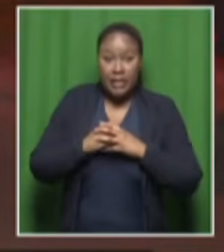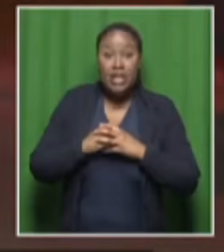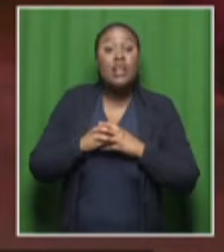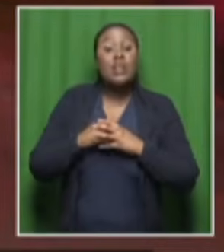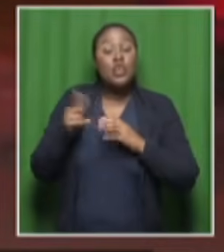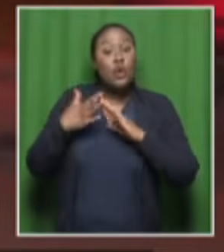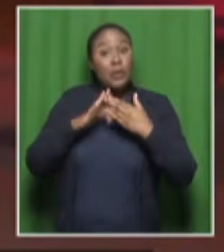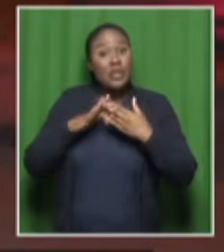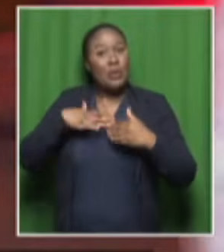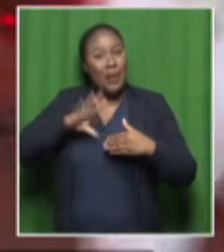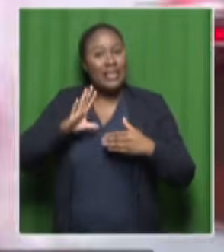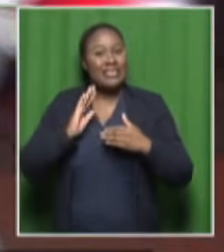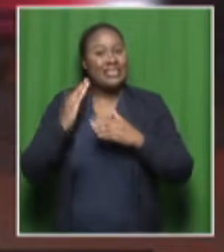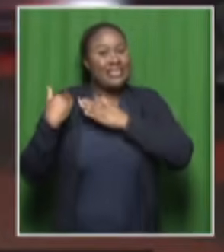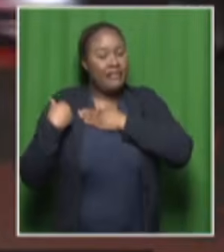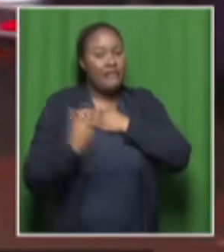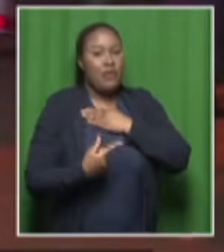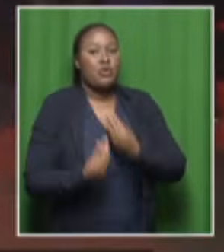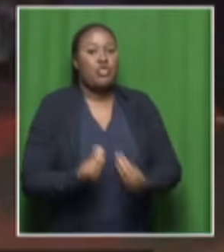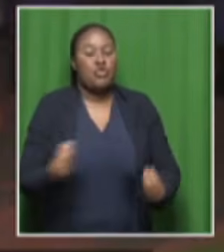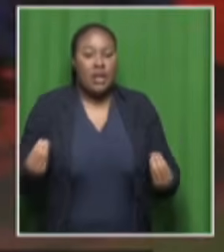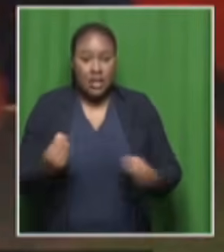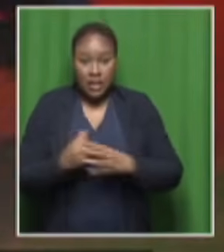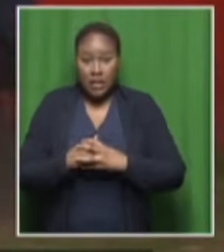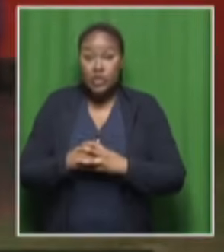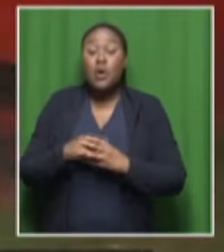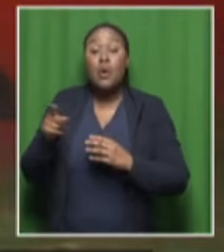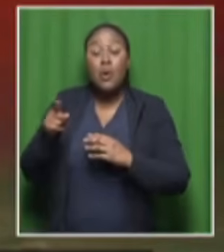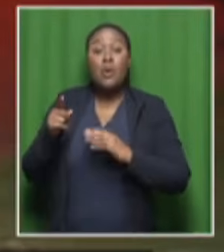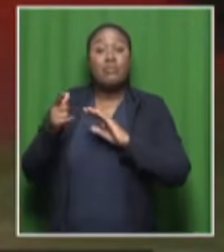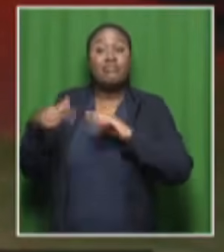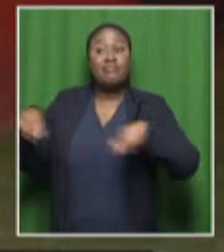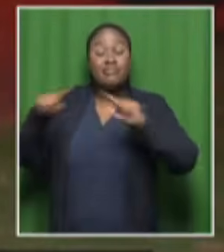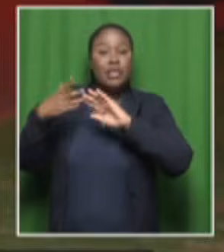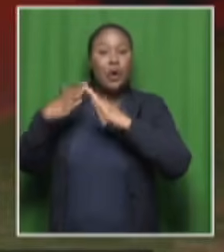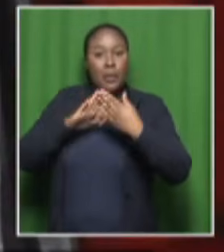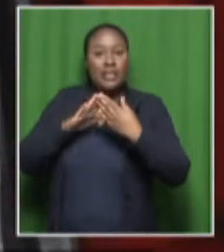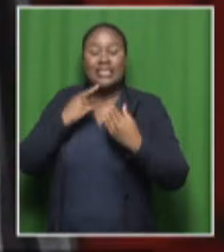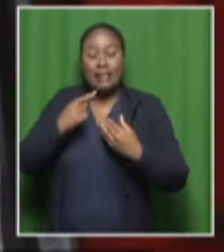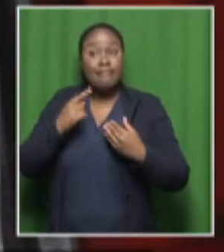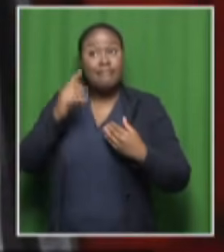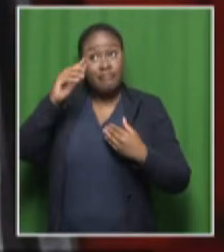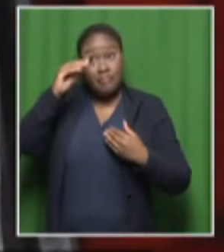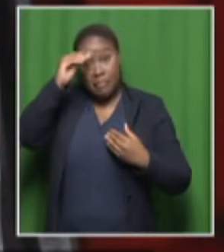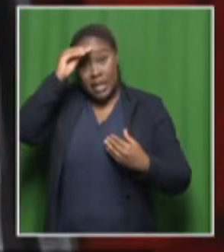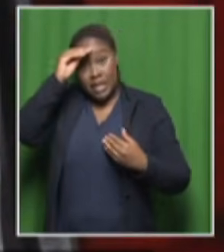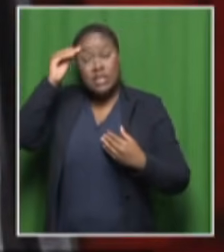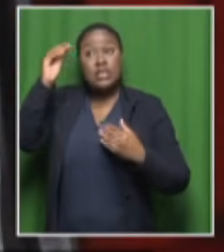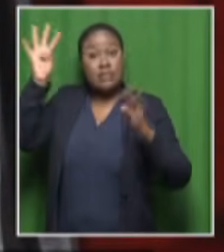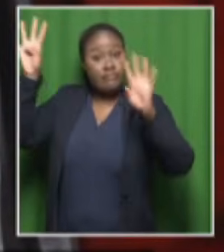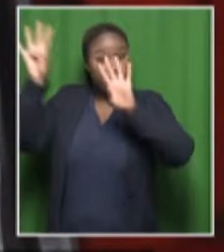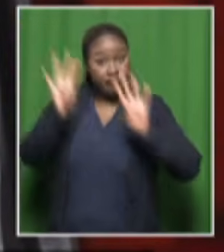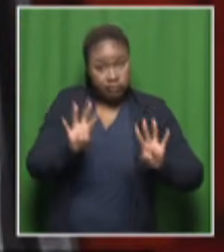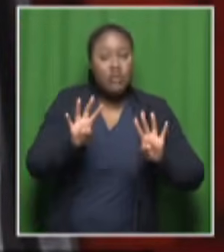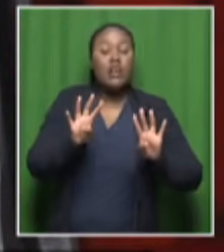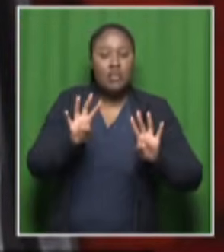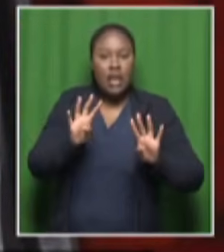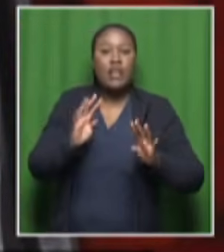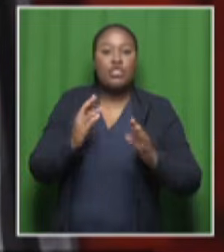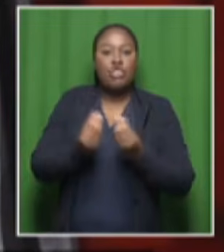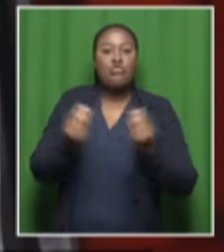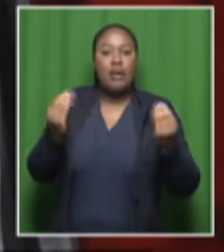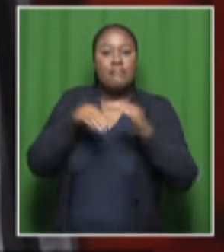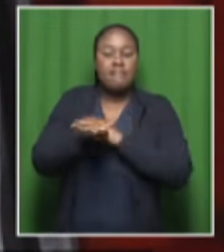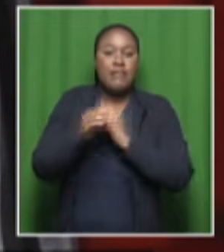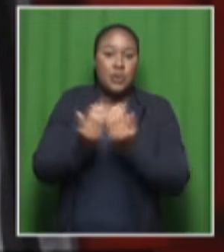have threatened to keep their kids out of school until more police are deployed in the areas and surrounding schools.